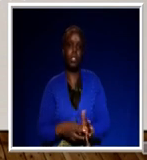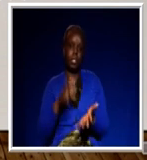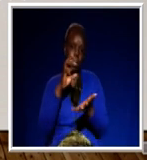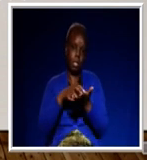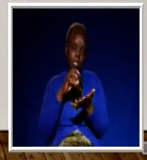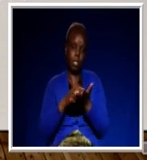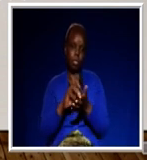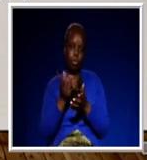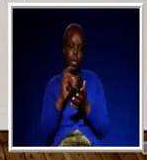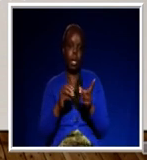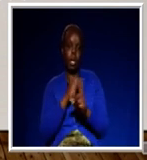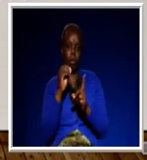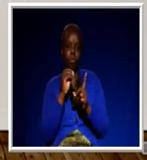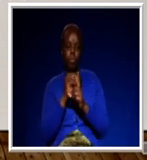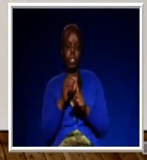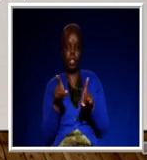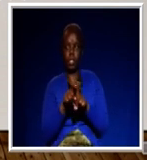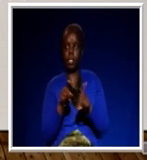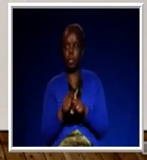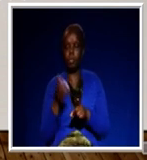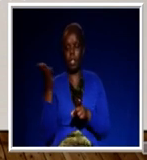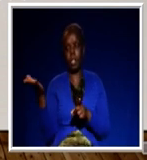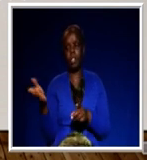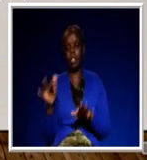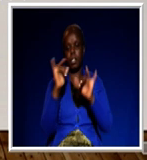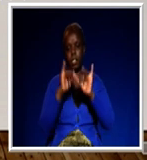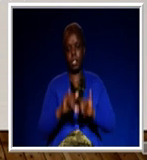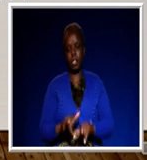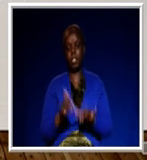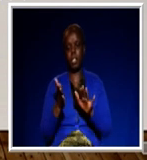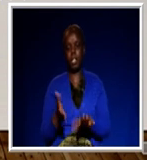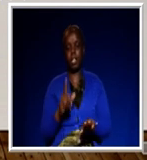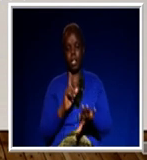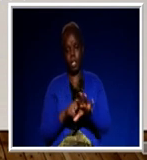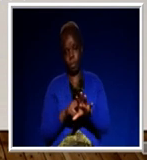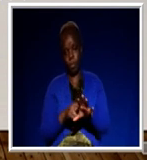an object like this is at rest and time is going?